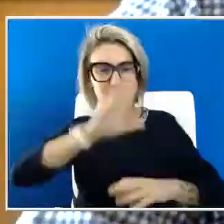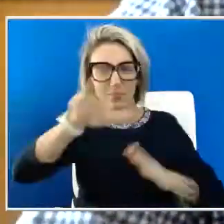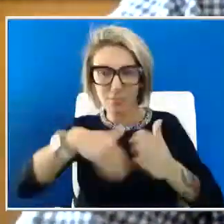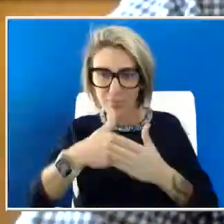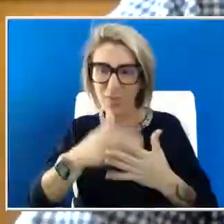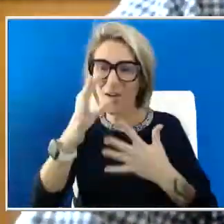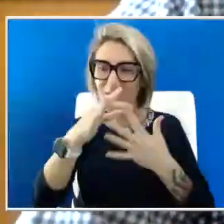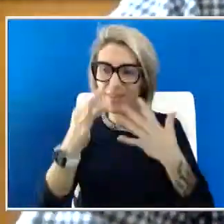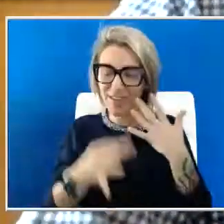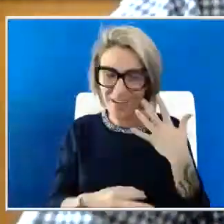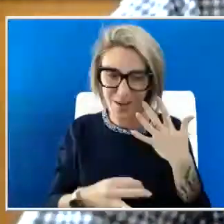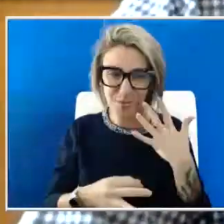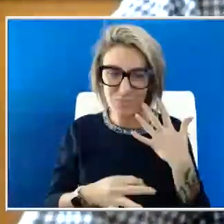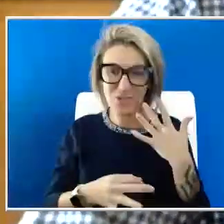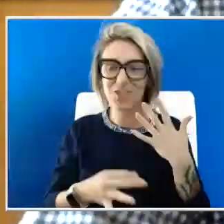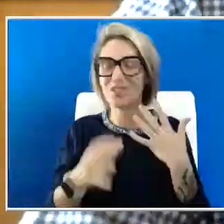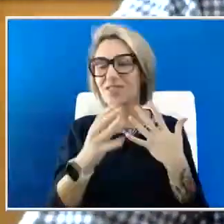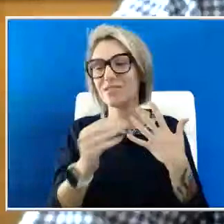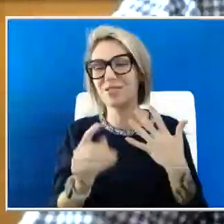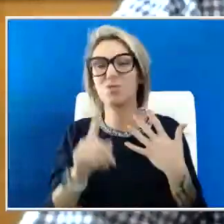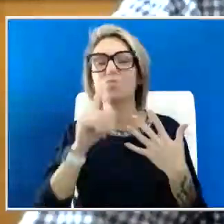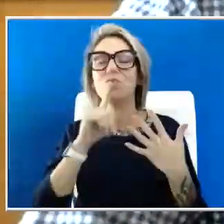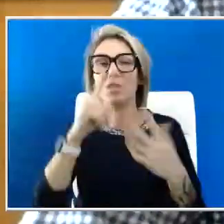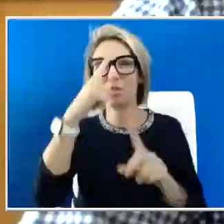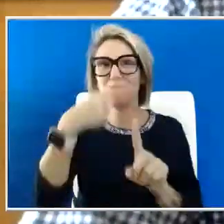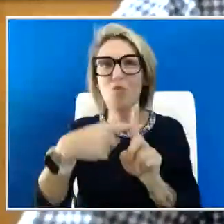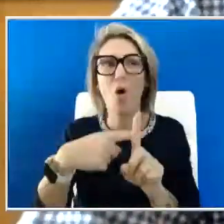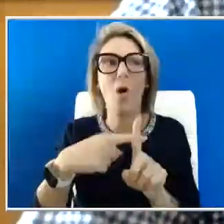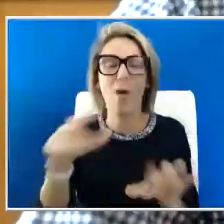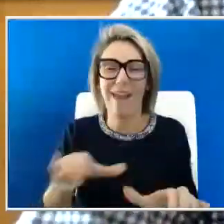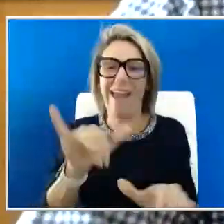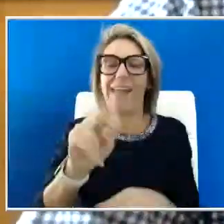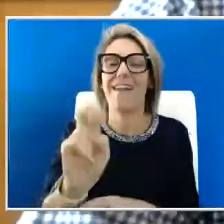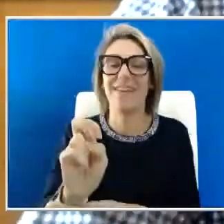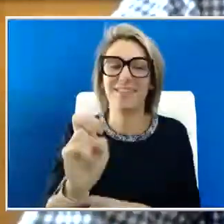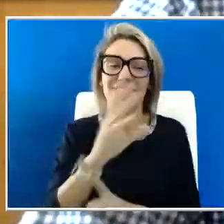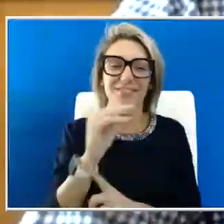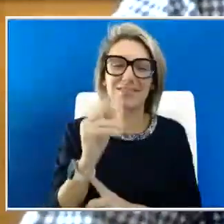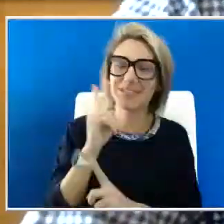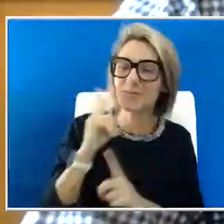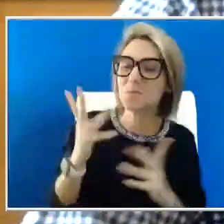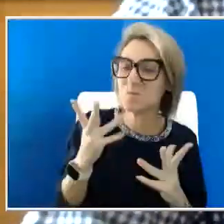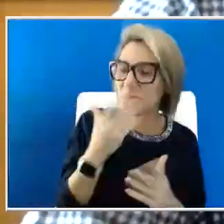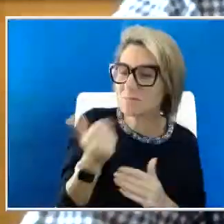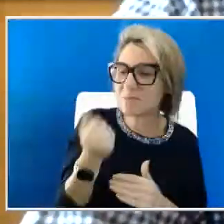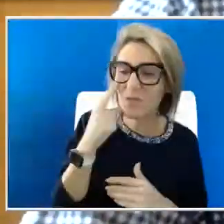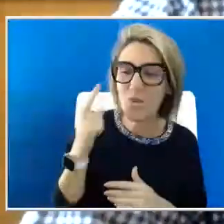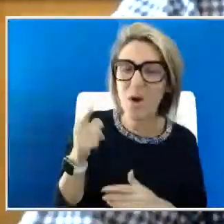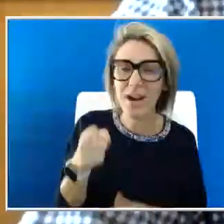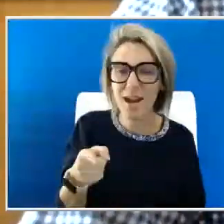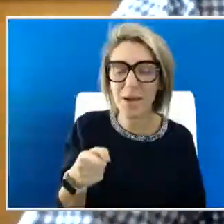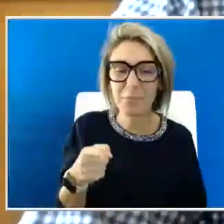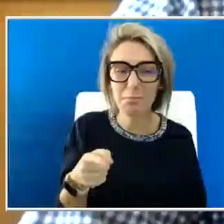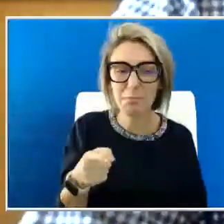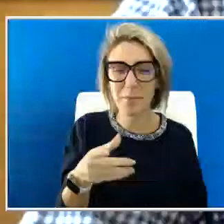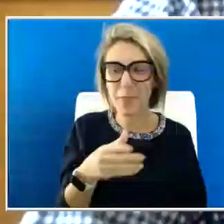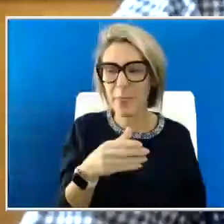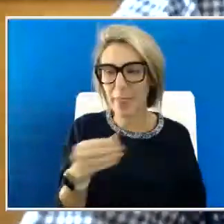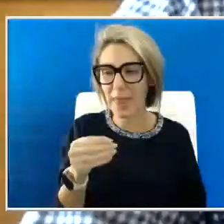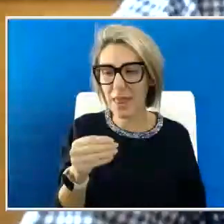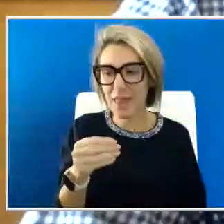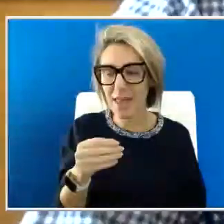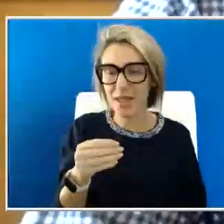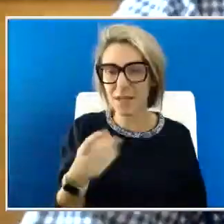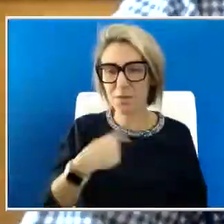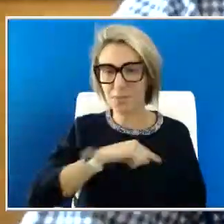options and was very proactive in seeing what was best for him, and thus we